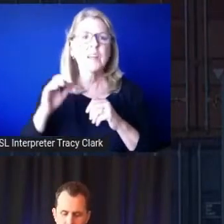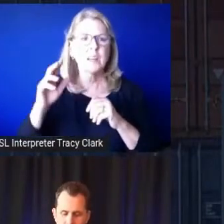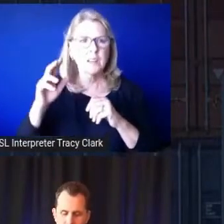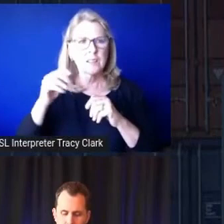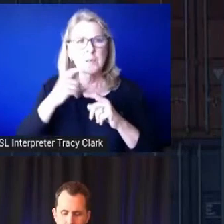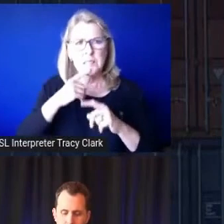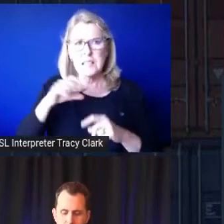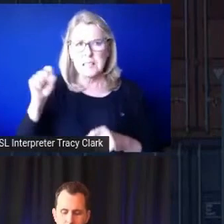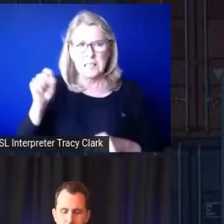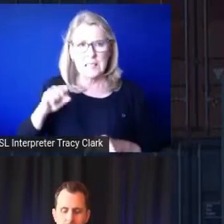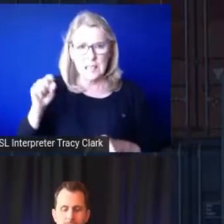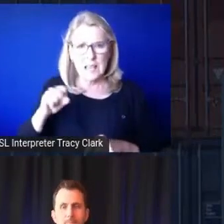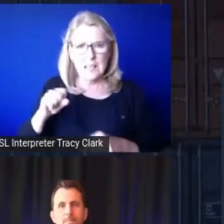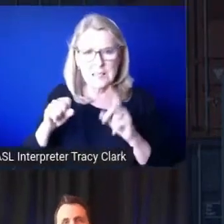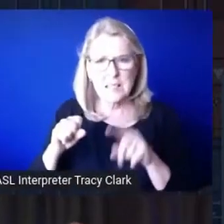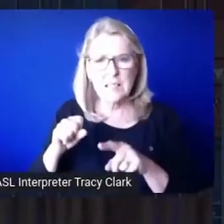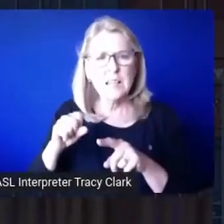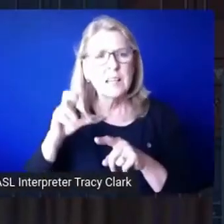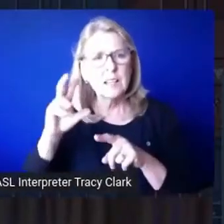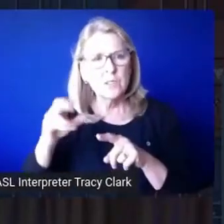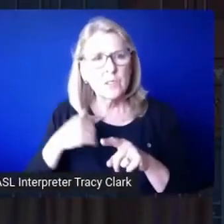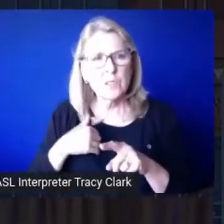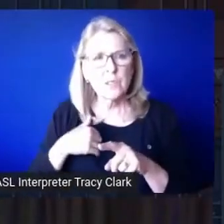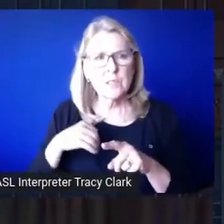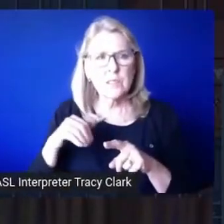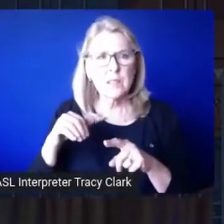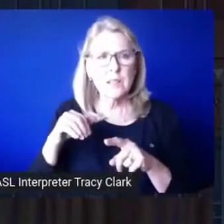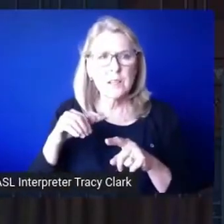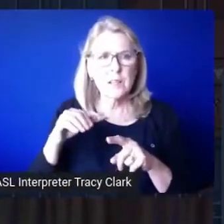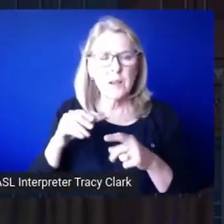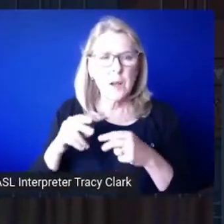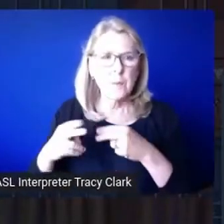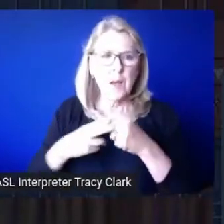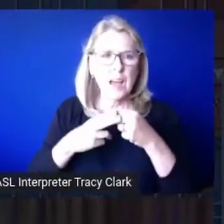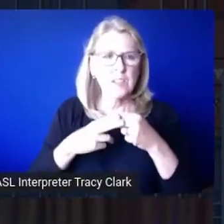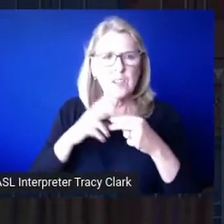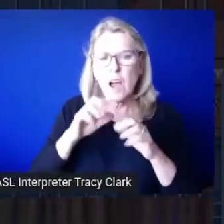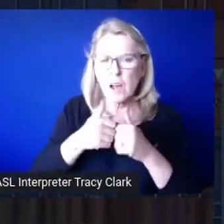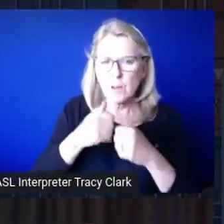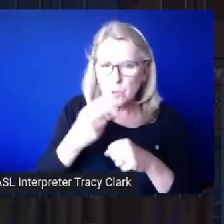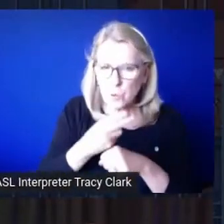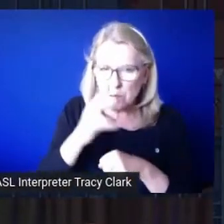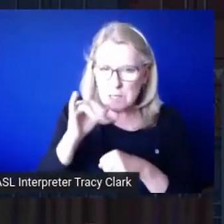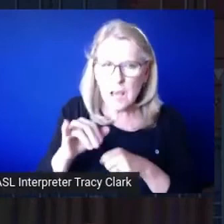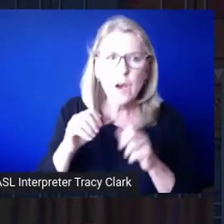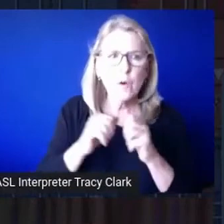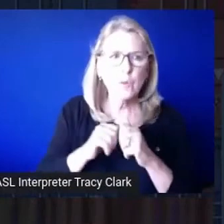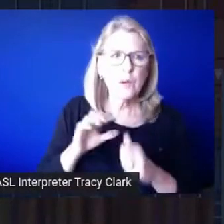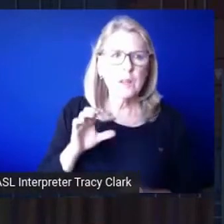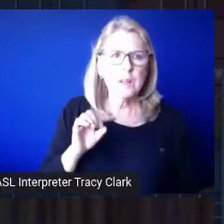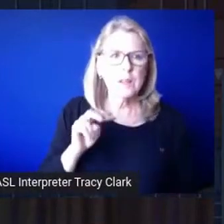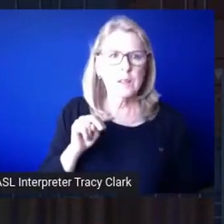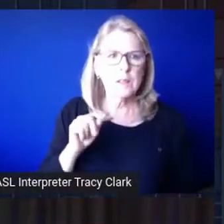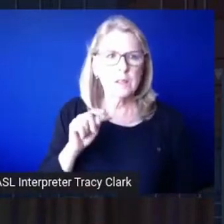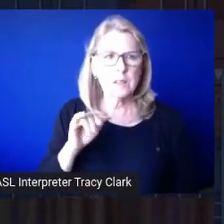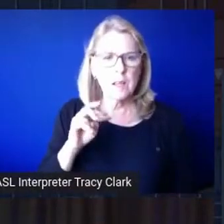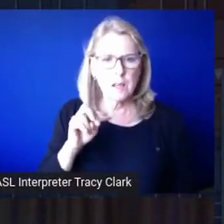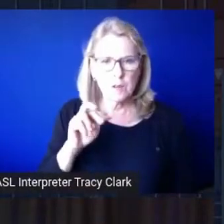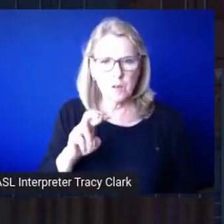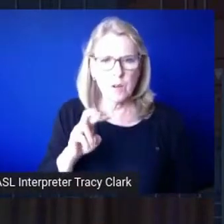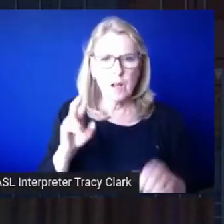Do you guys handle OS patching? How exactly is it going to work with a container orchestrator such as EKS or